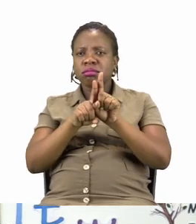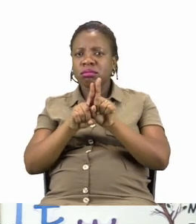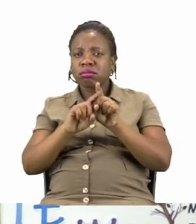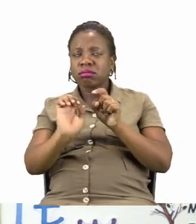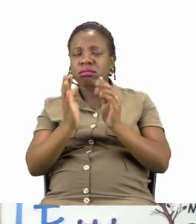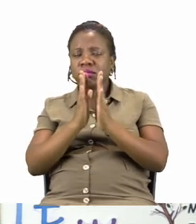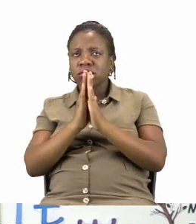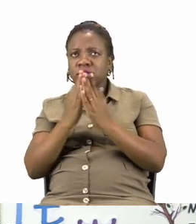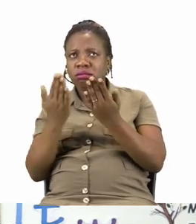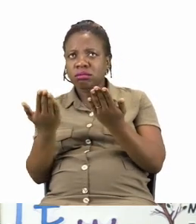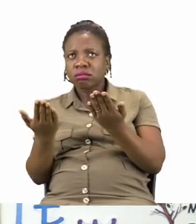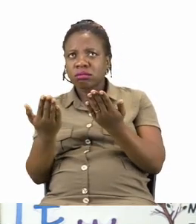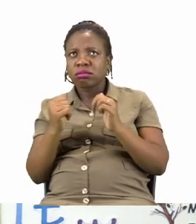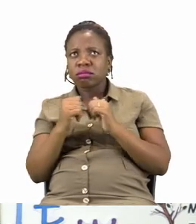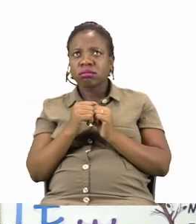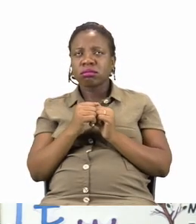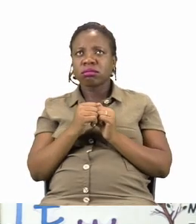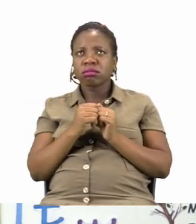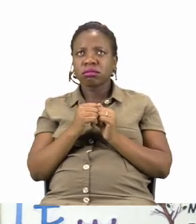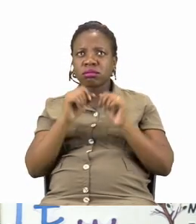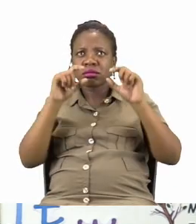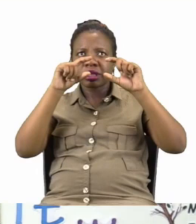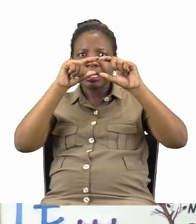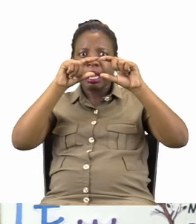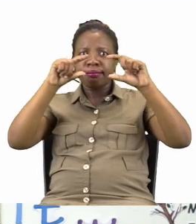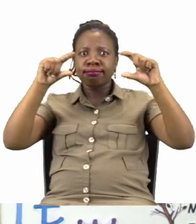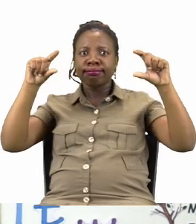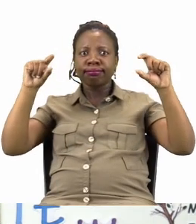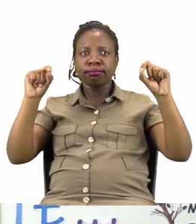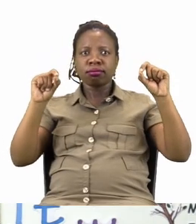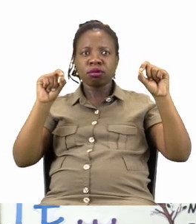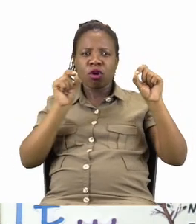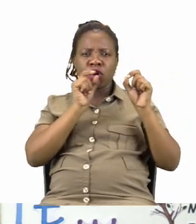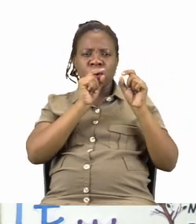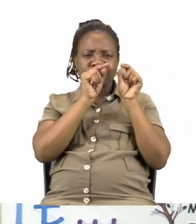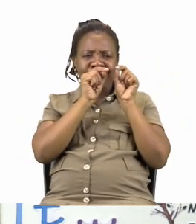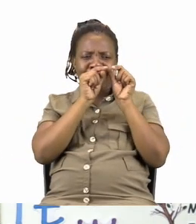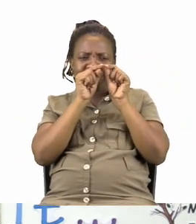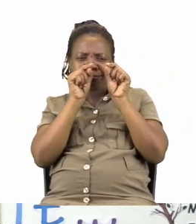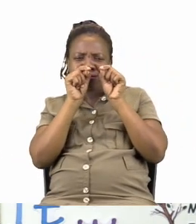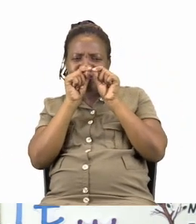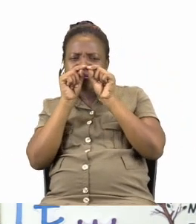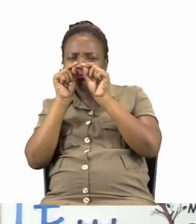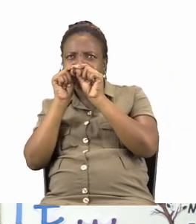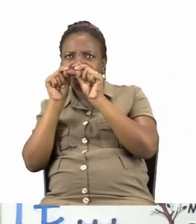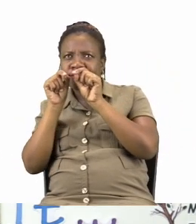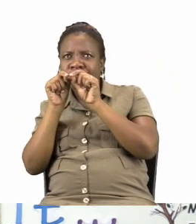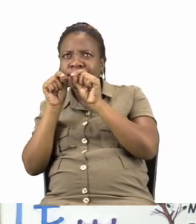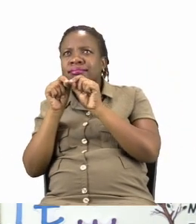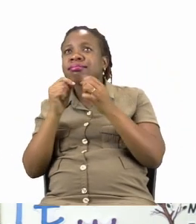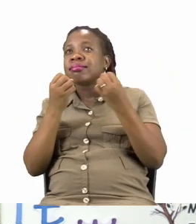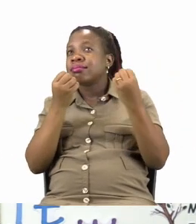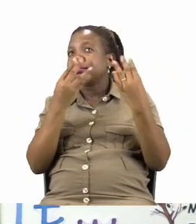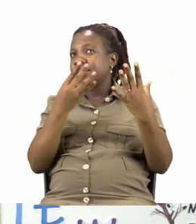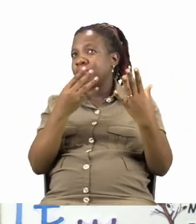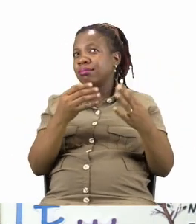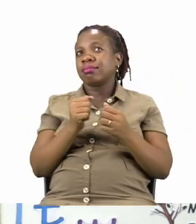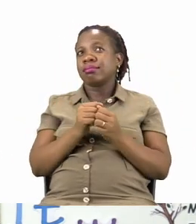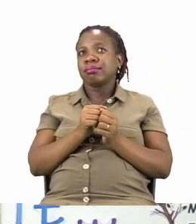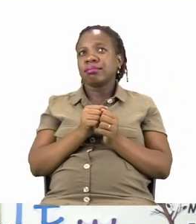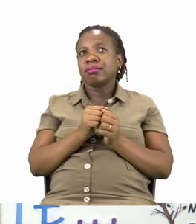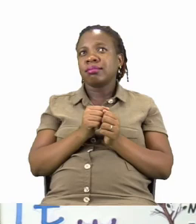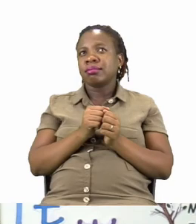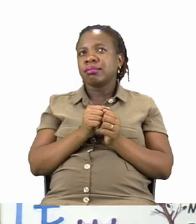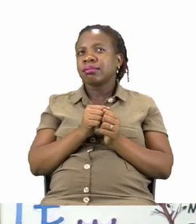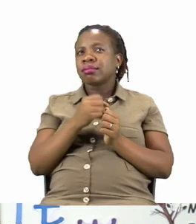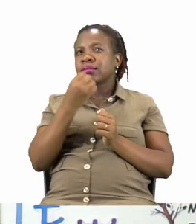you have to go ahead and count all the squares in the shape. So let's quickly count